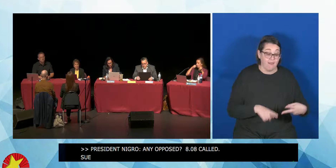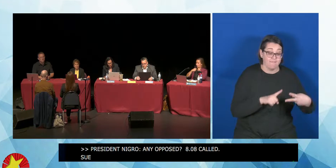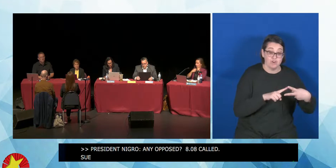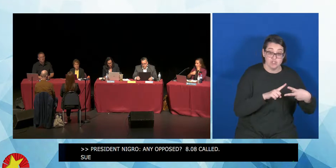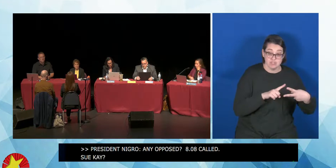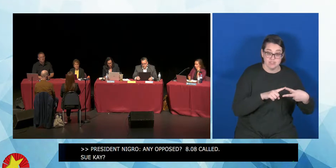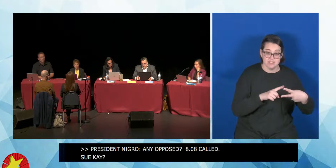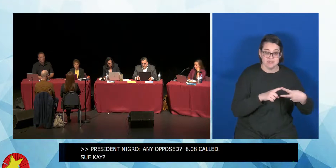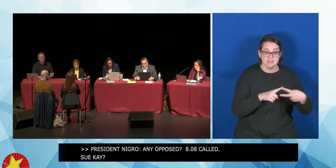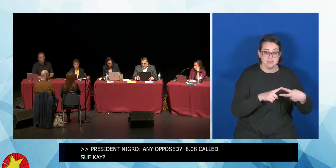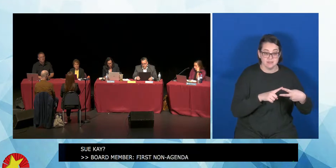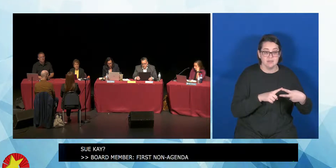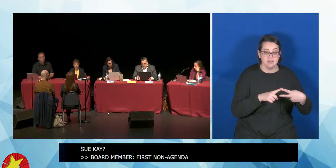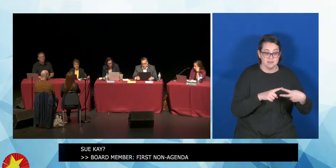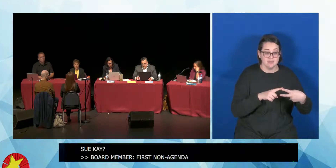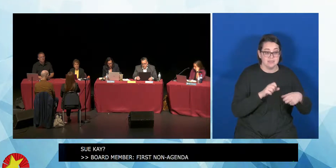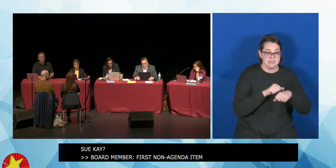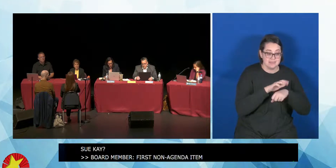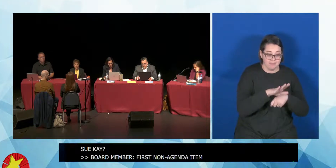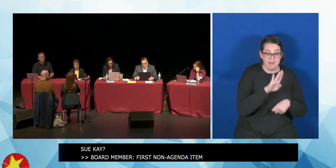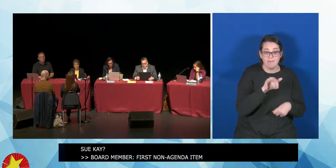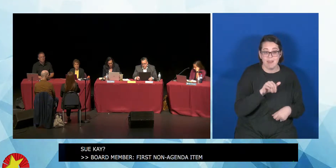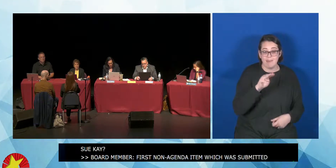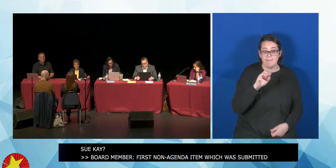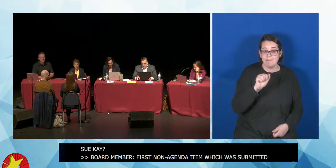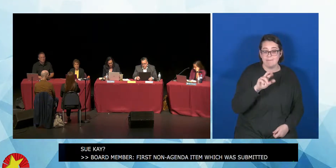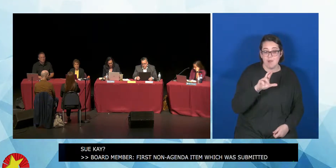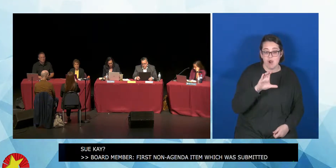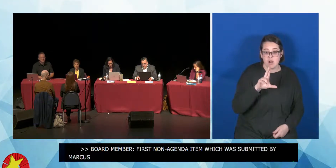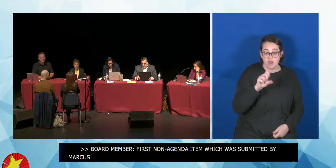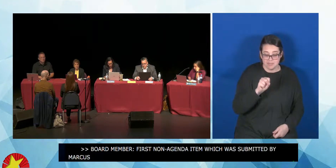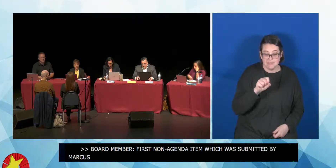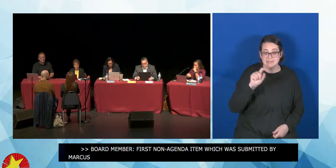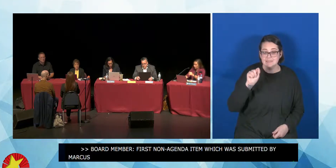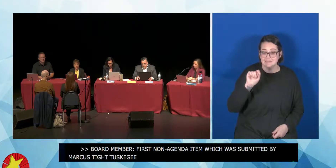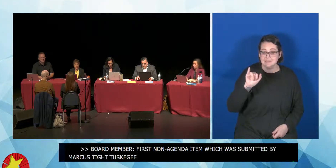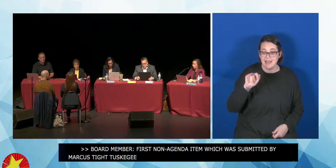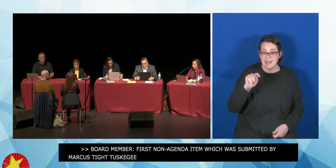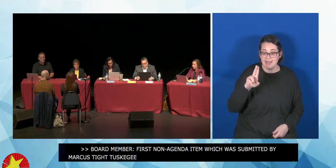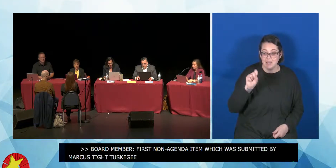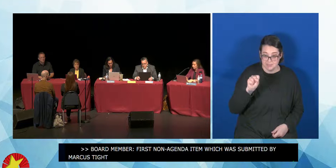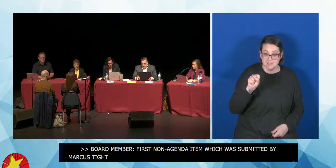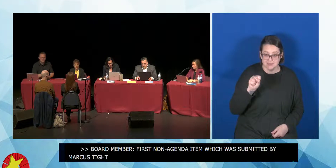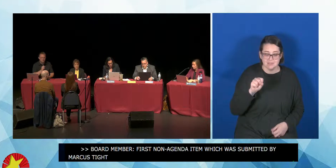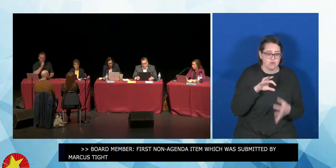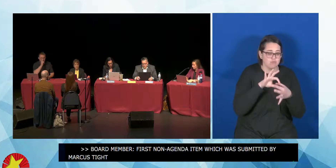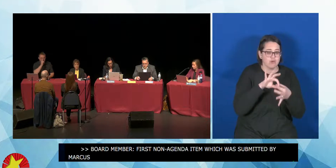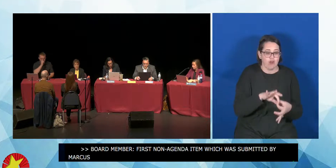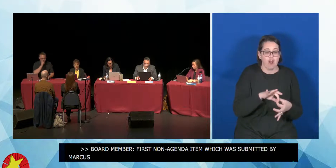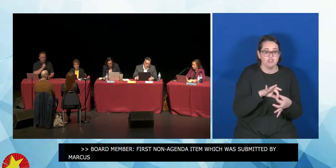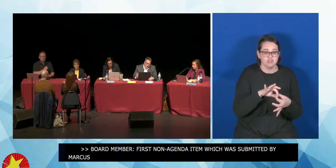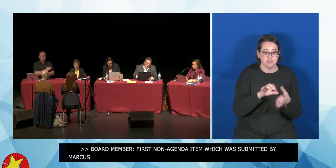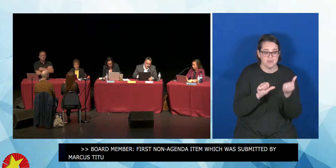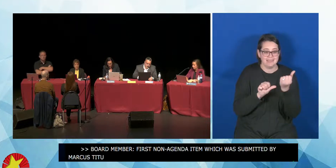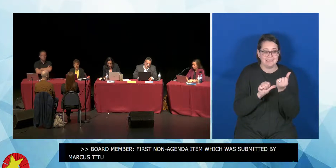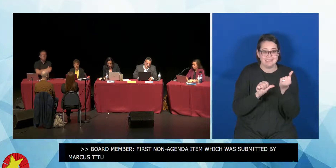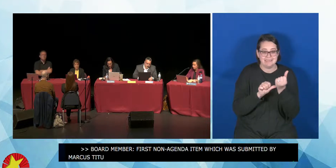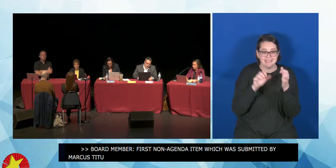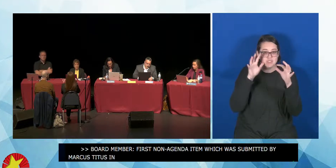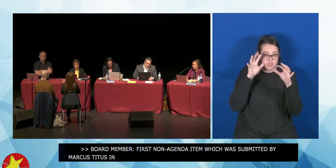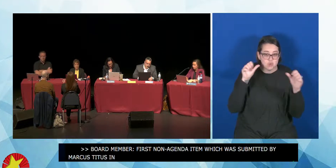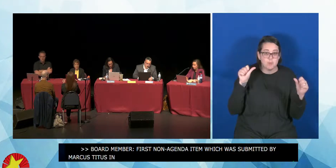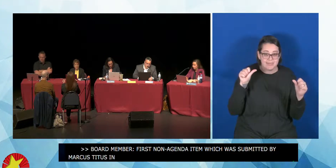was submitted by Marcus Titus in regard to the assistant superintendent.